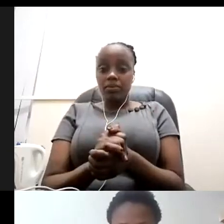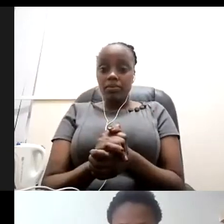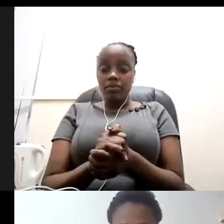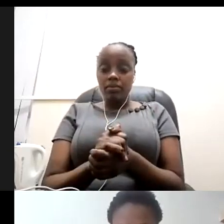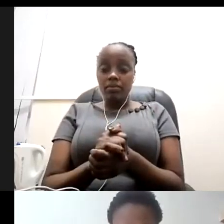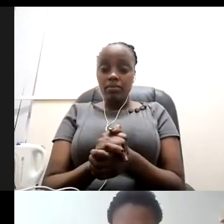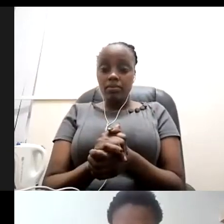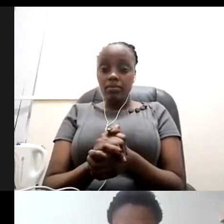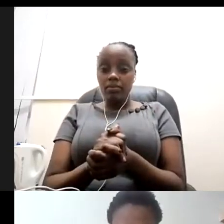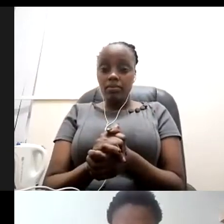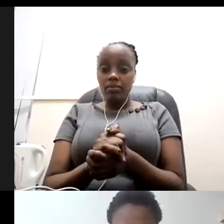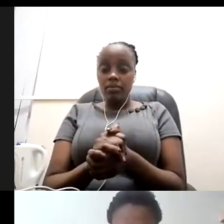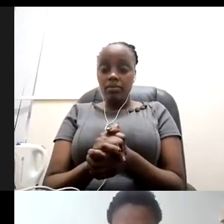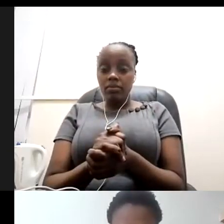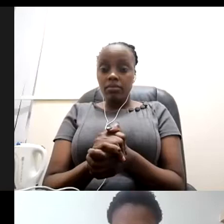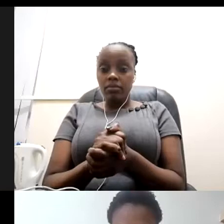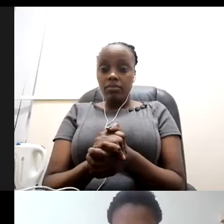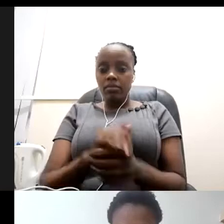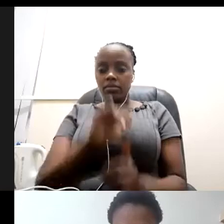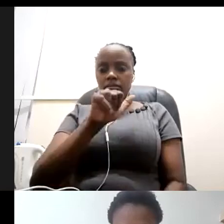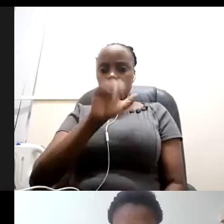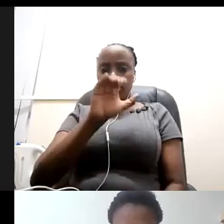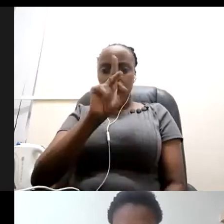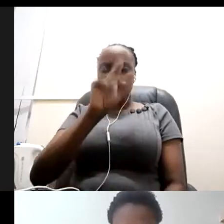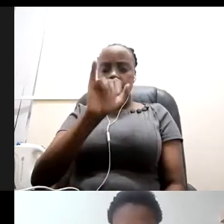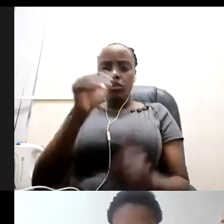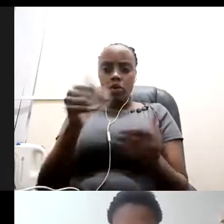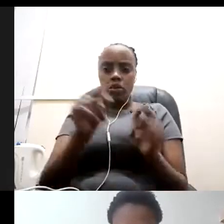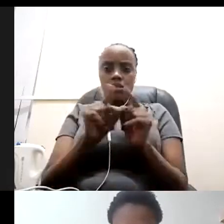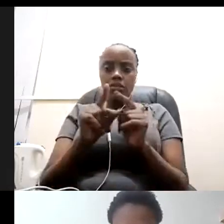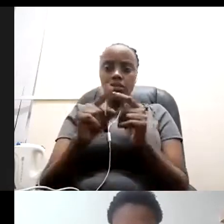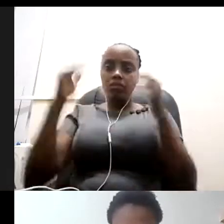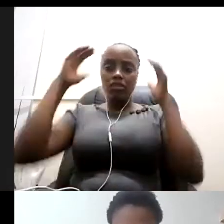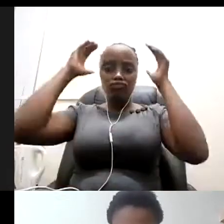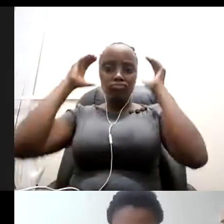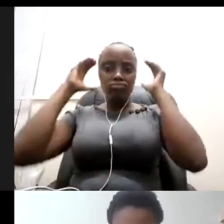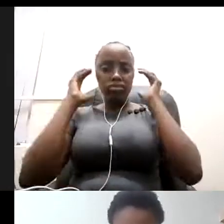are you using, Jackie, a microphone or just a headphone or?